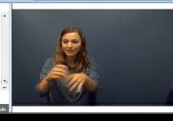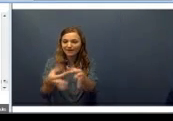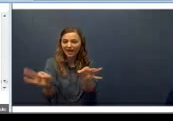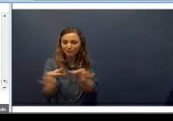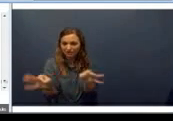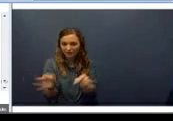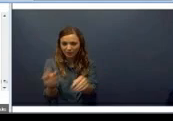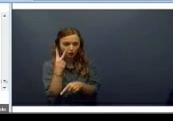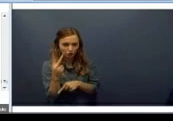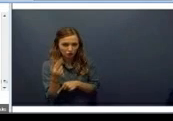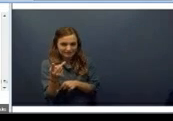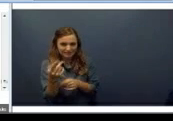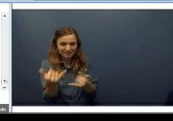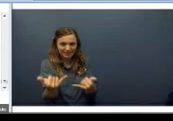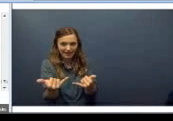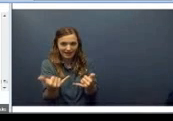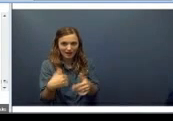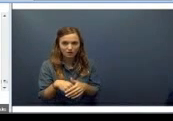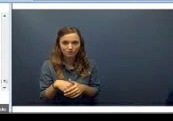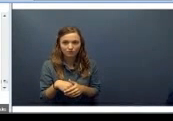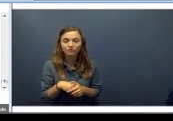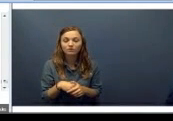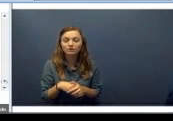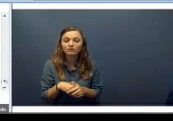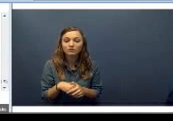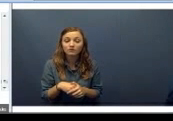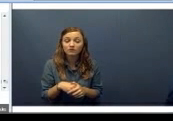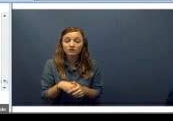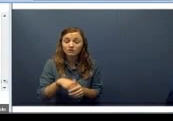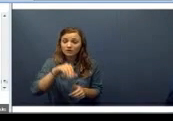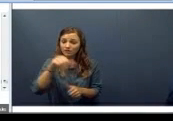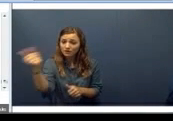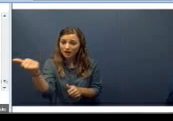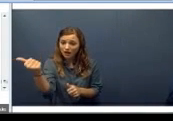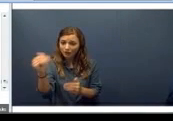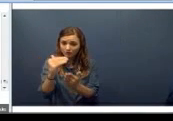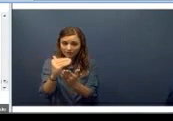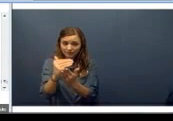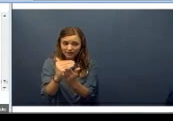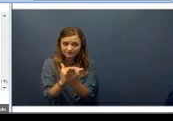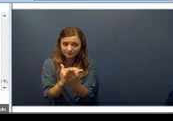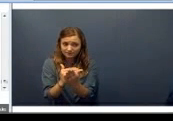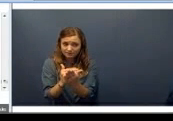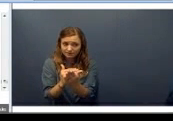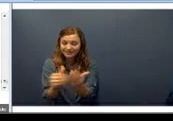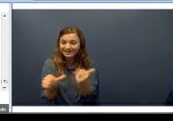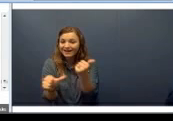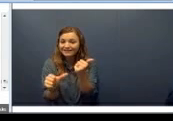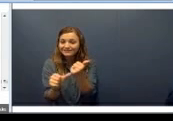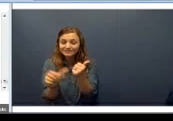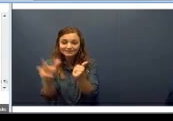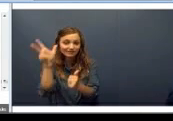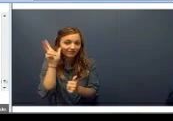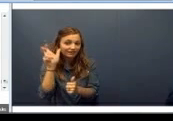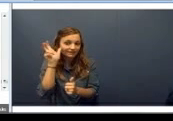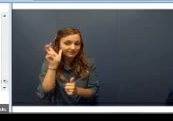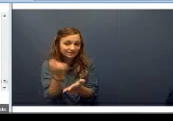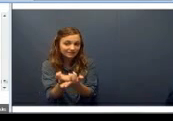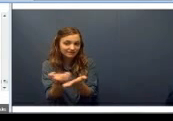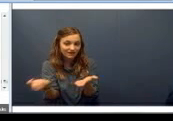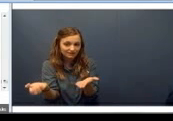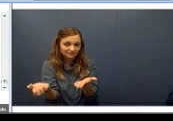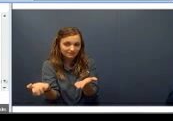possibly real-time captioning, which you're seeing here. The other thing that's listed